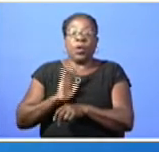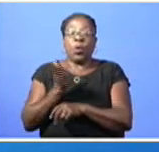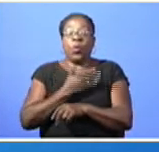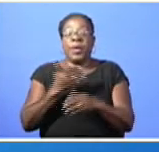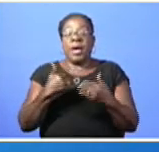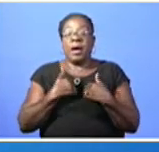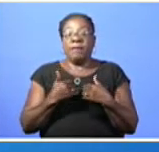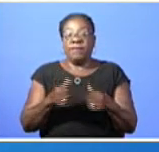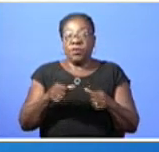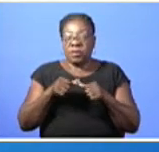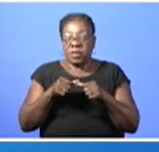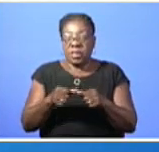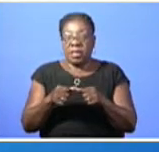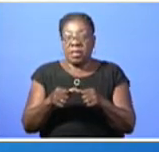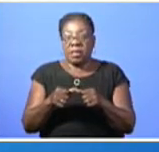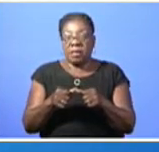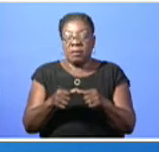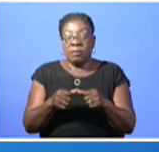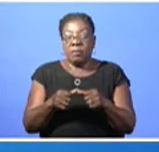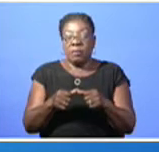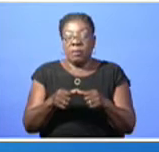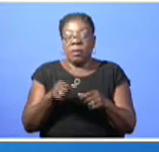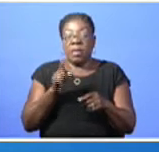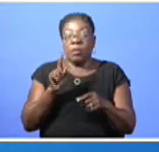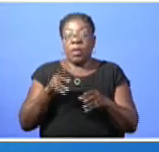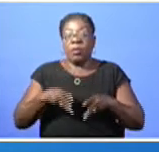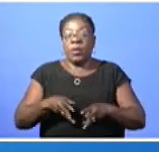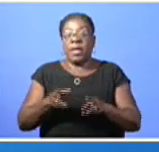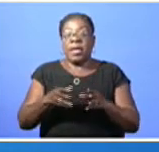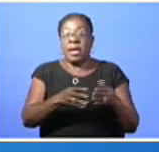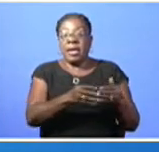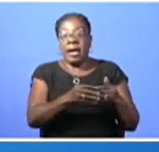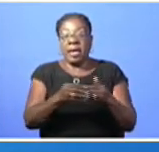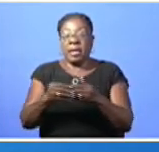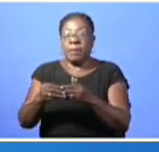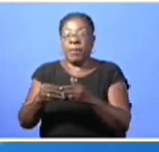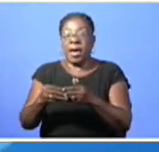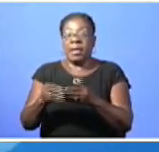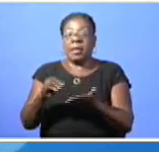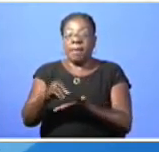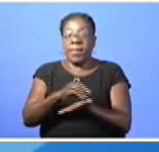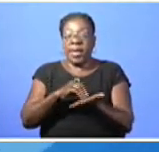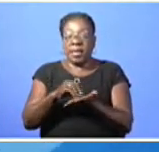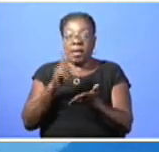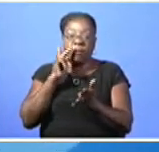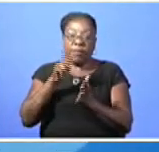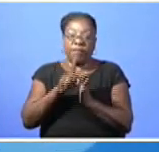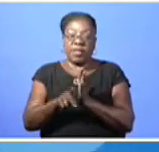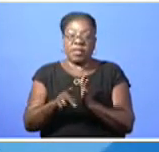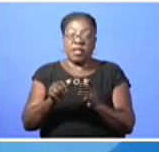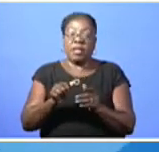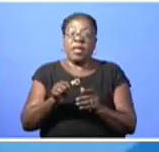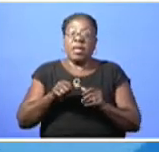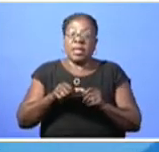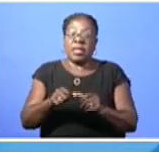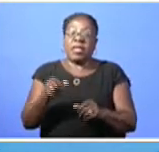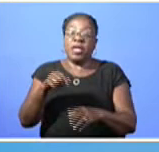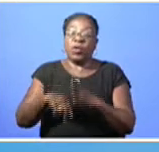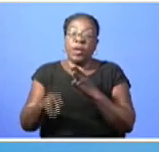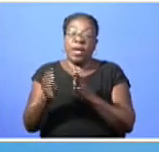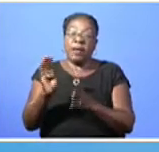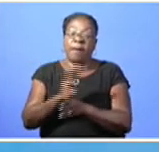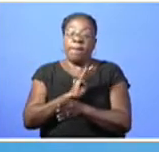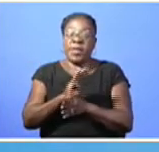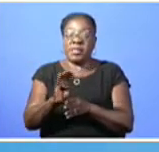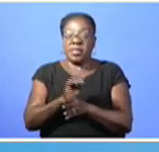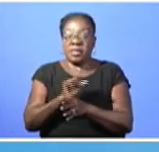have to still, in a way, guided by the medical professionals, continue to do business. And so, as you